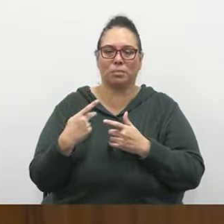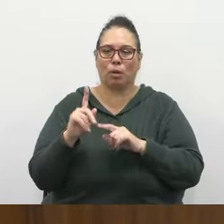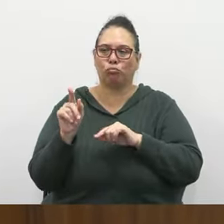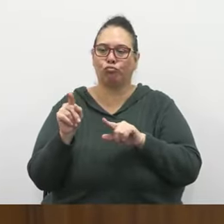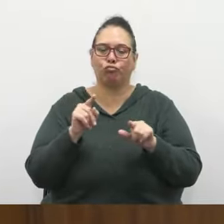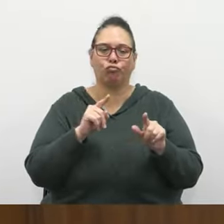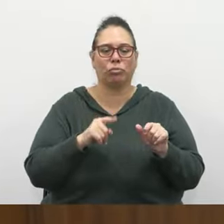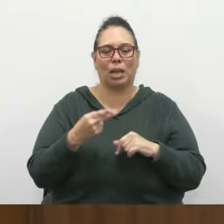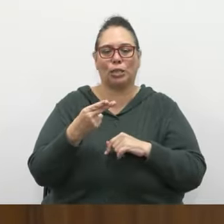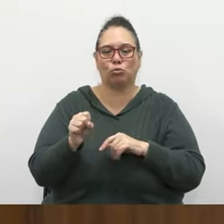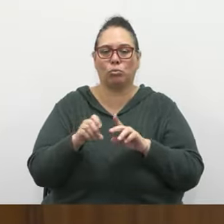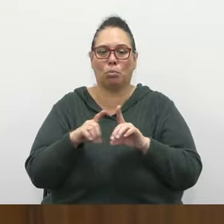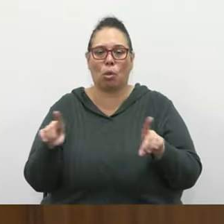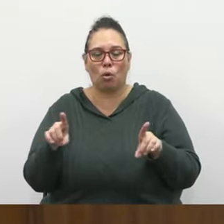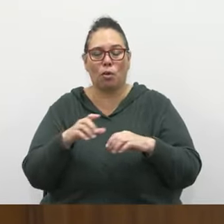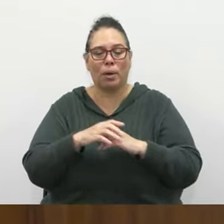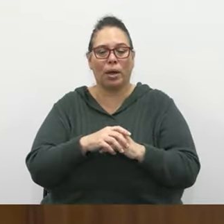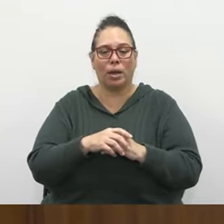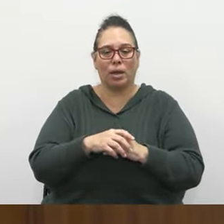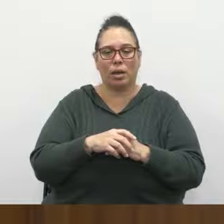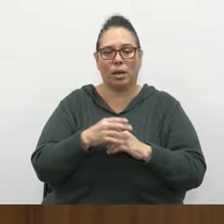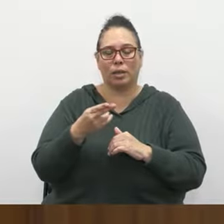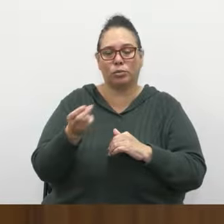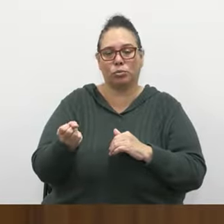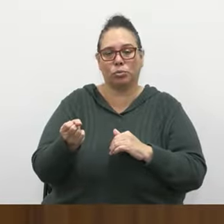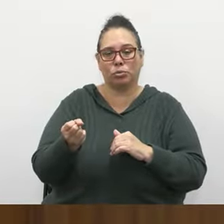school diploma, high school